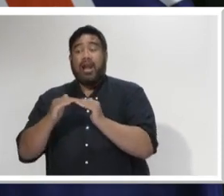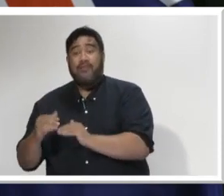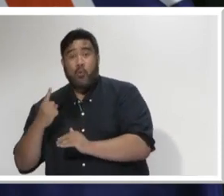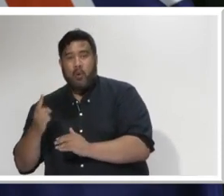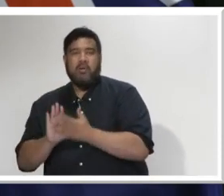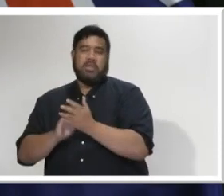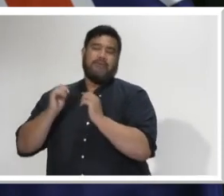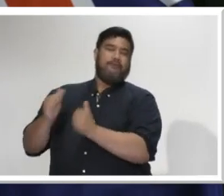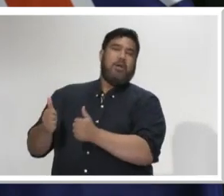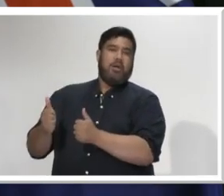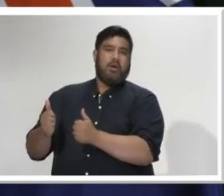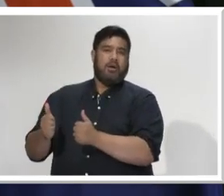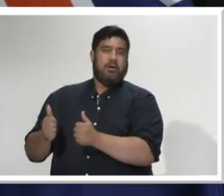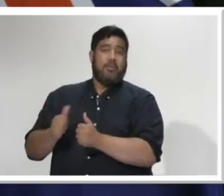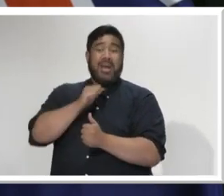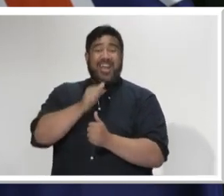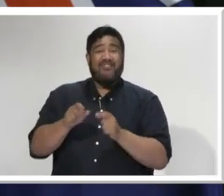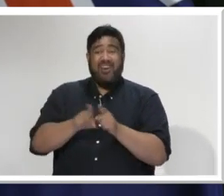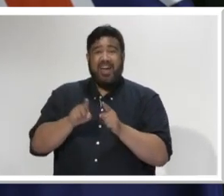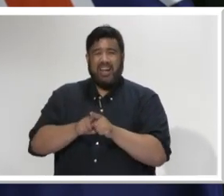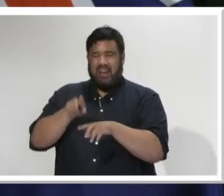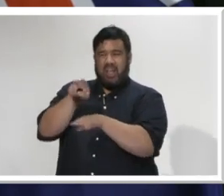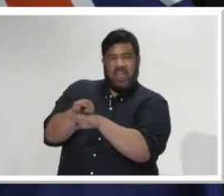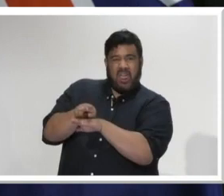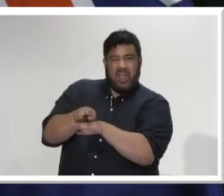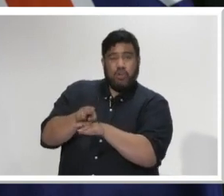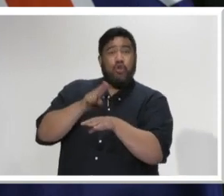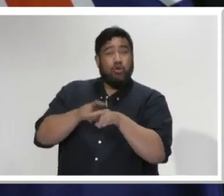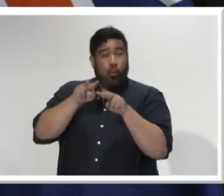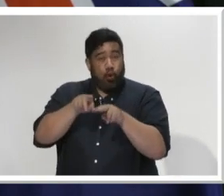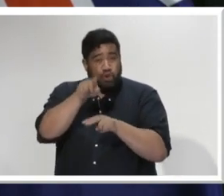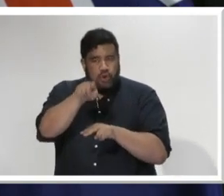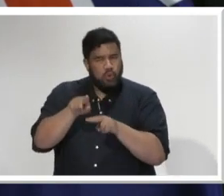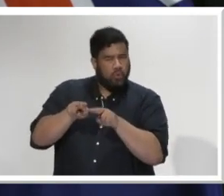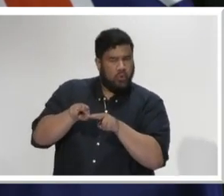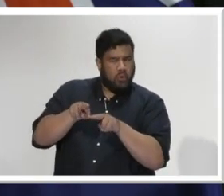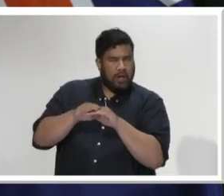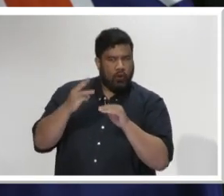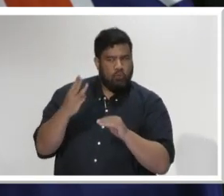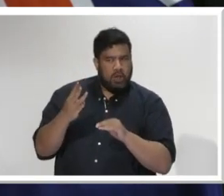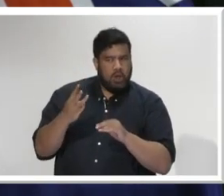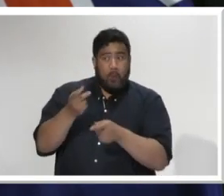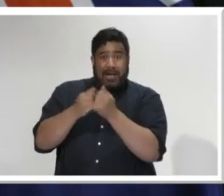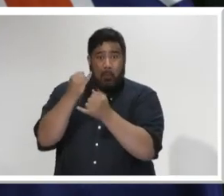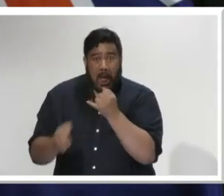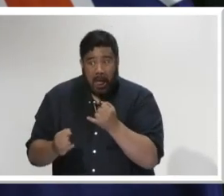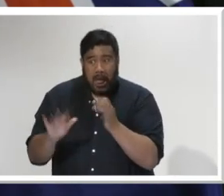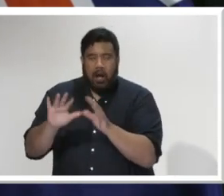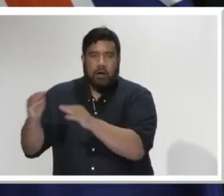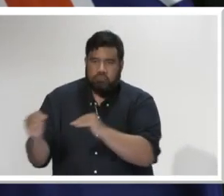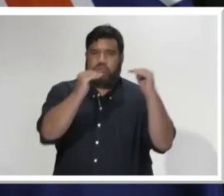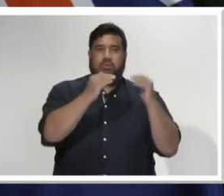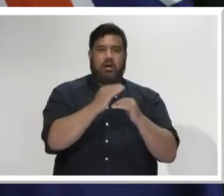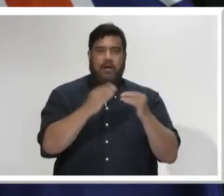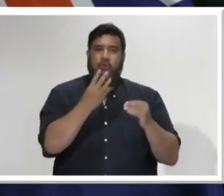4. And just like when you're recovering from an illness, you still primarily stay home. And that's the same message